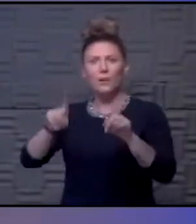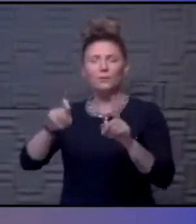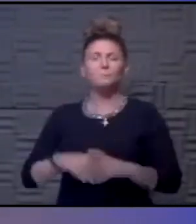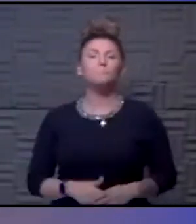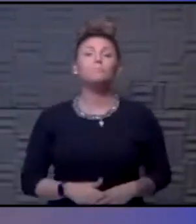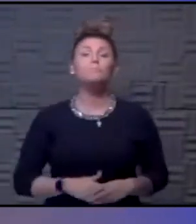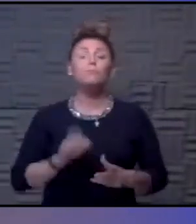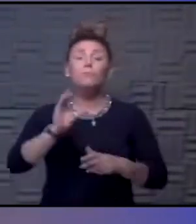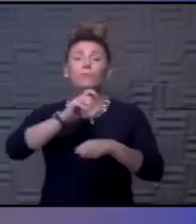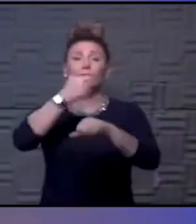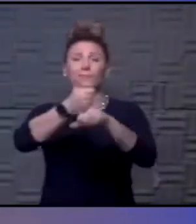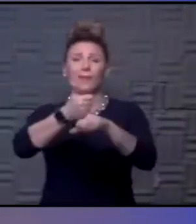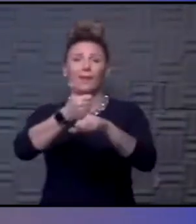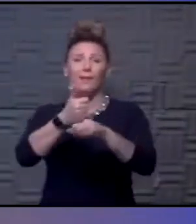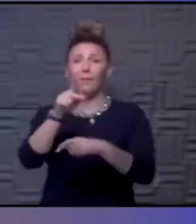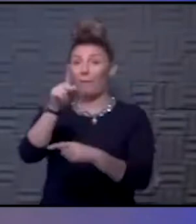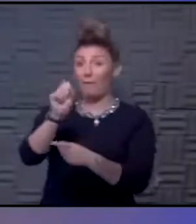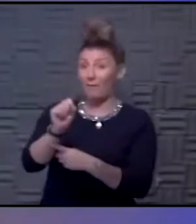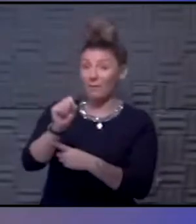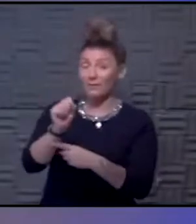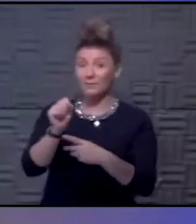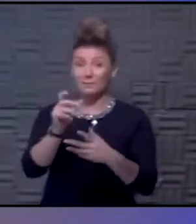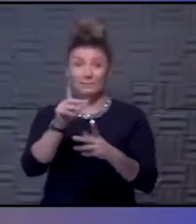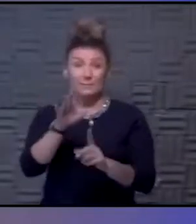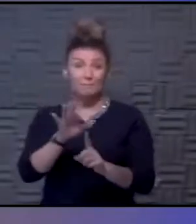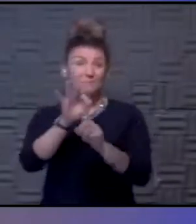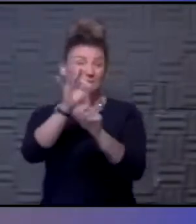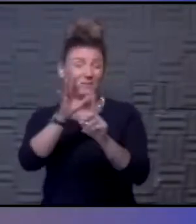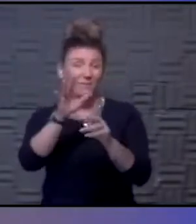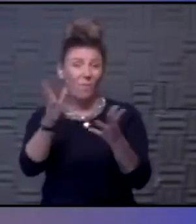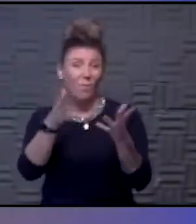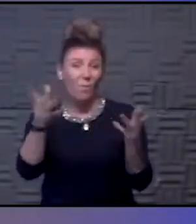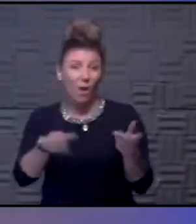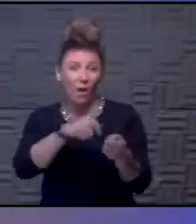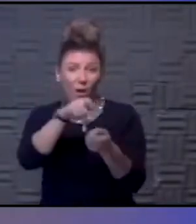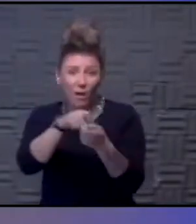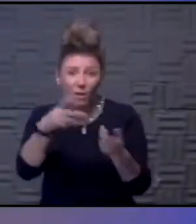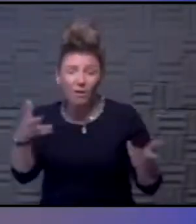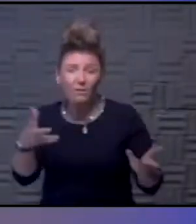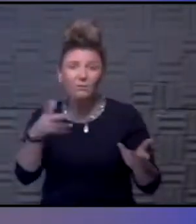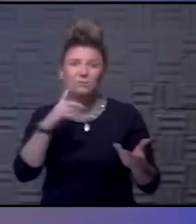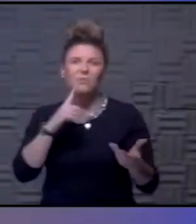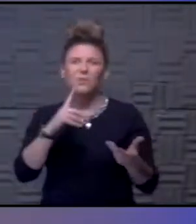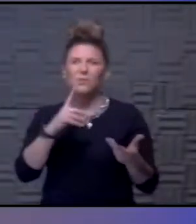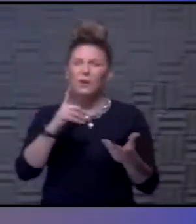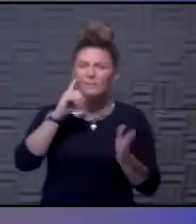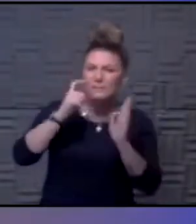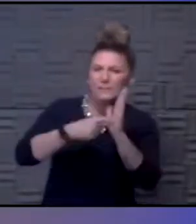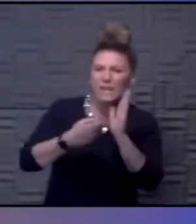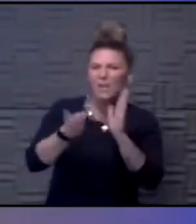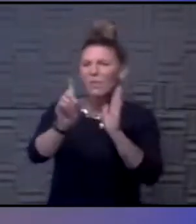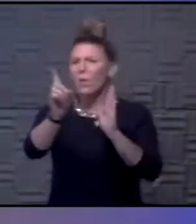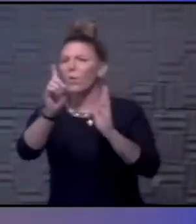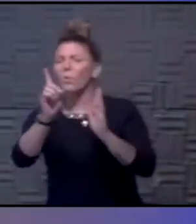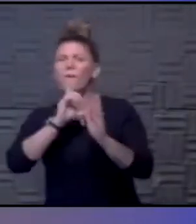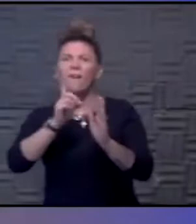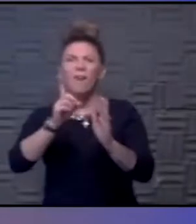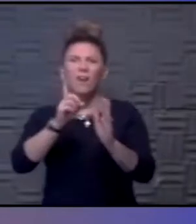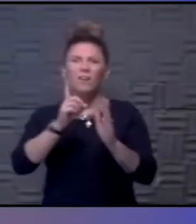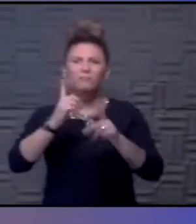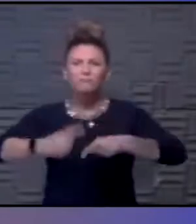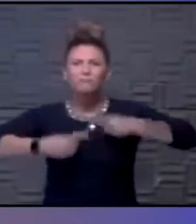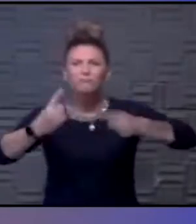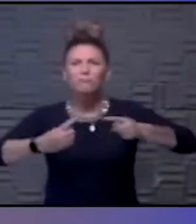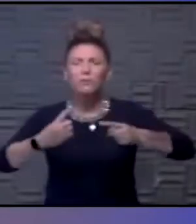in setting this up in Kansas, we specifically tried to identify some of the hardest hit areas in Kansas. And we identified 10